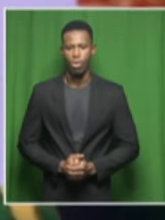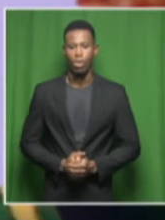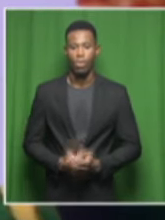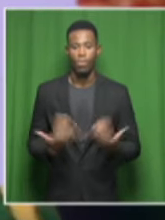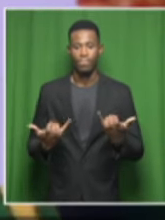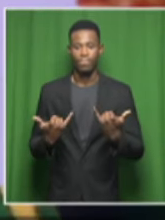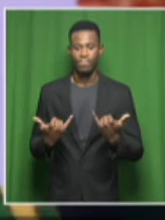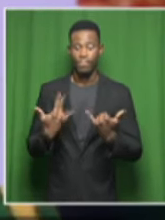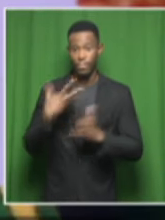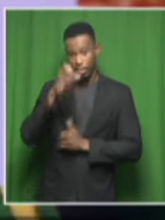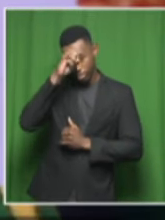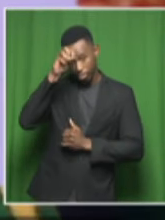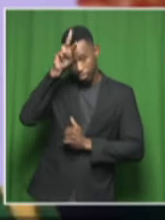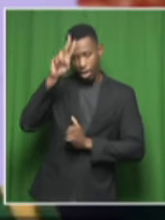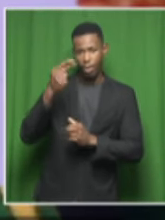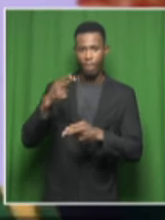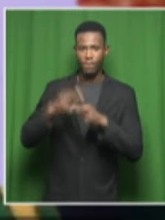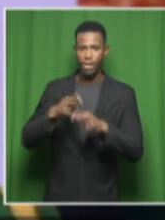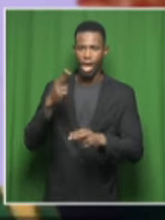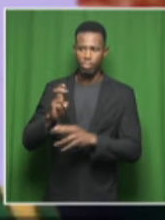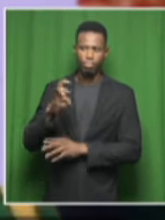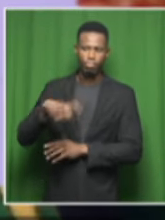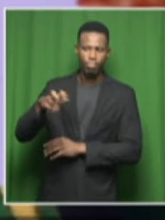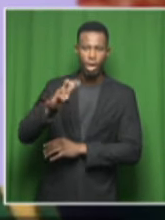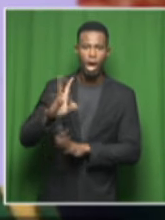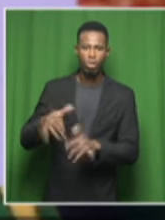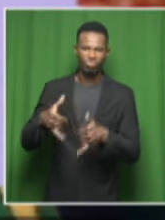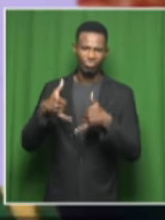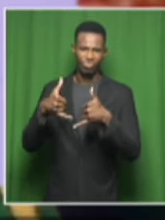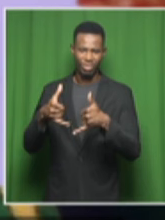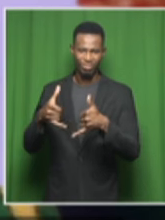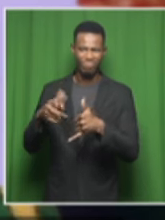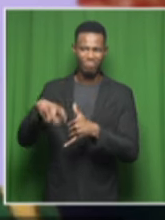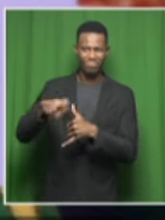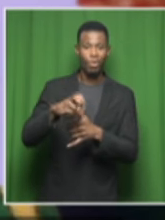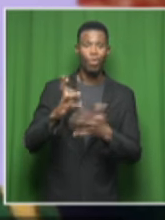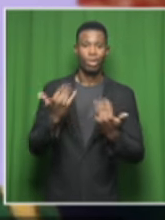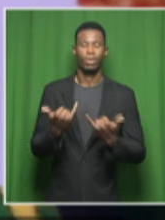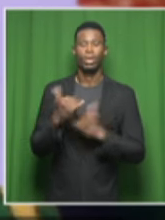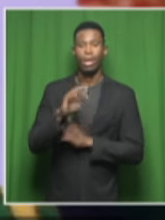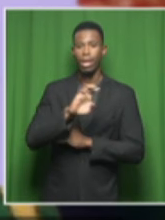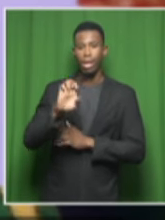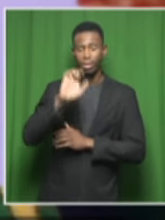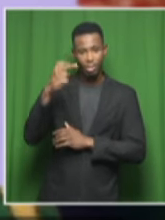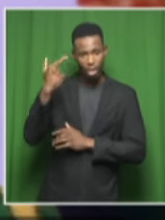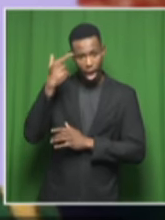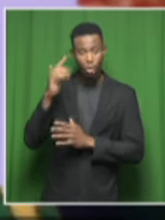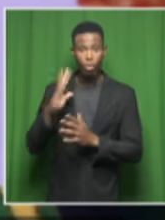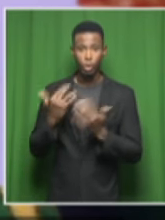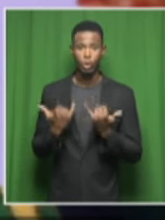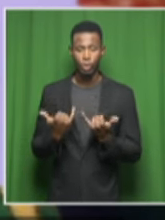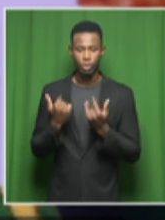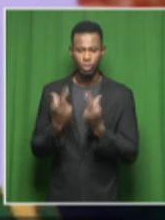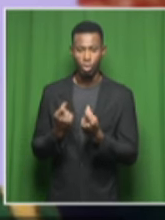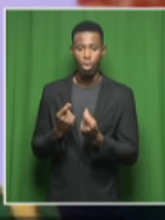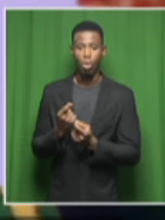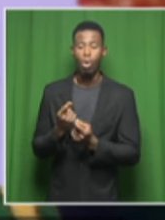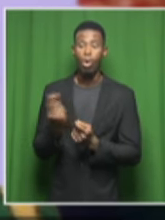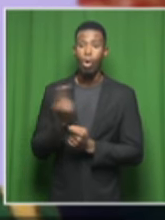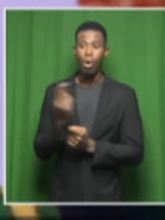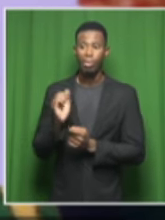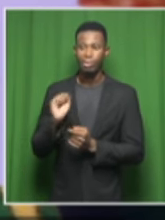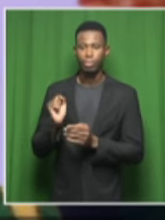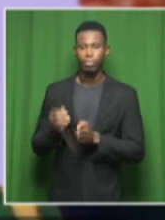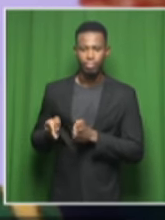Now, the final leg of the Springboks Rugby World Cup Trophy Tour takes place in East London today. We understand that there have been some changes to